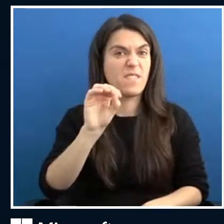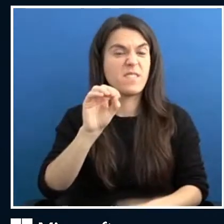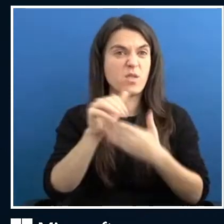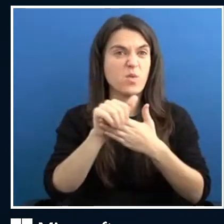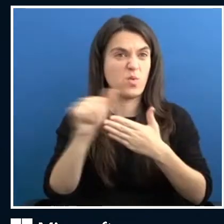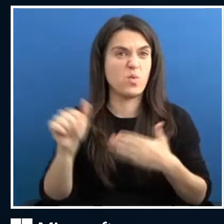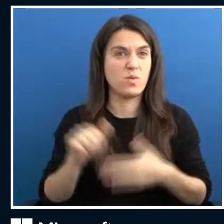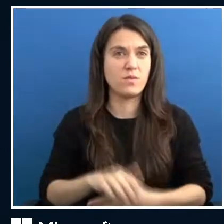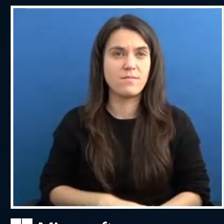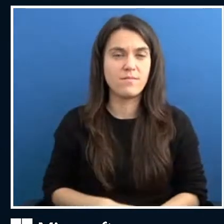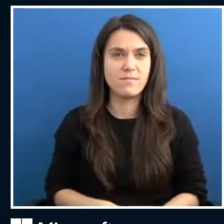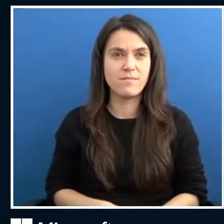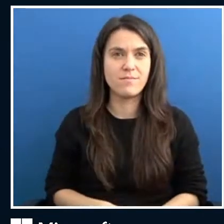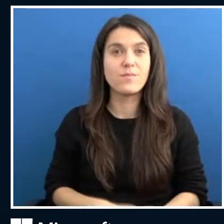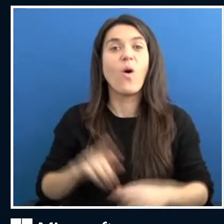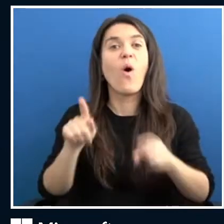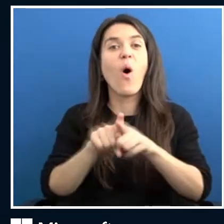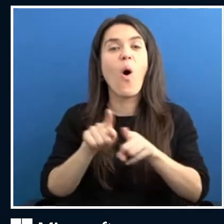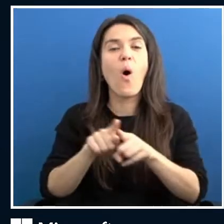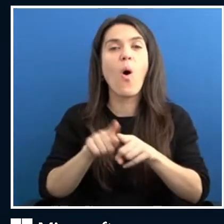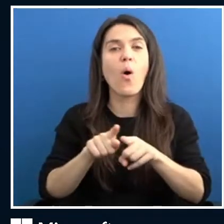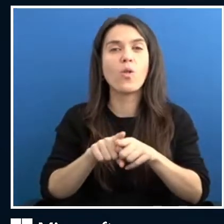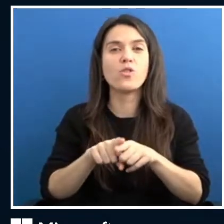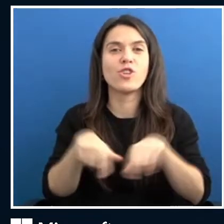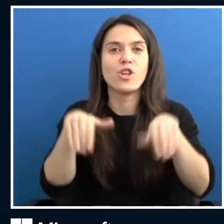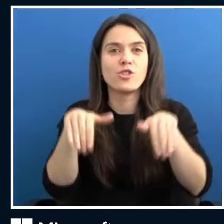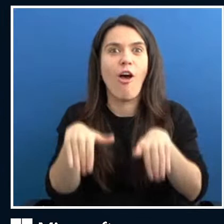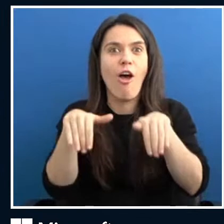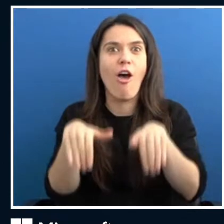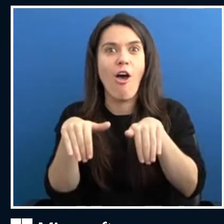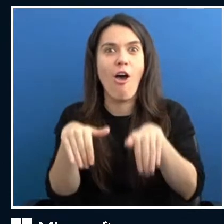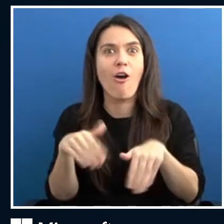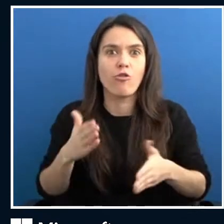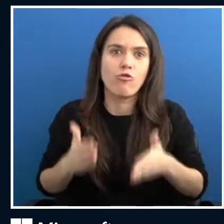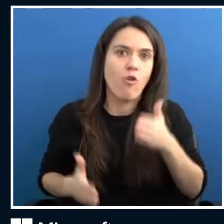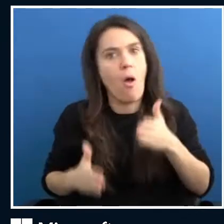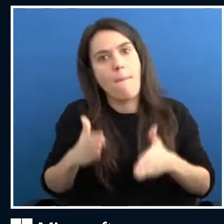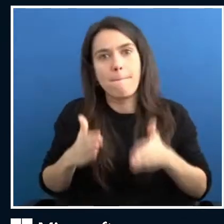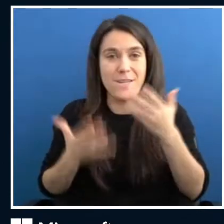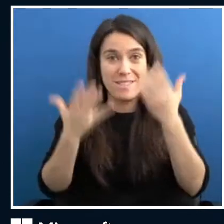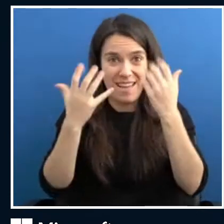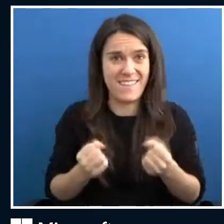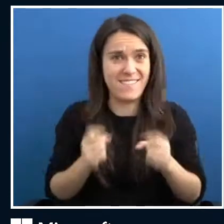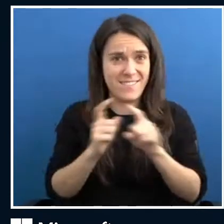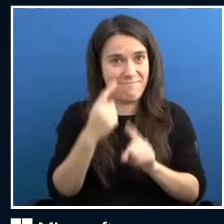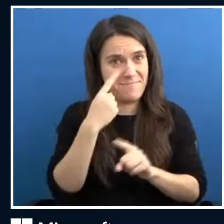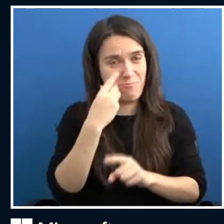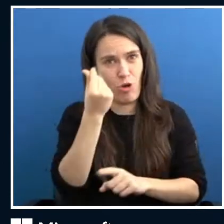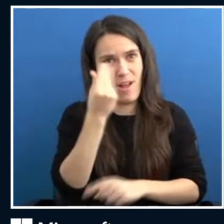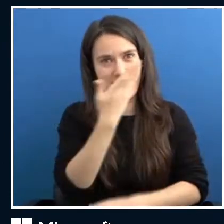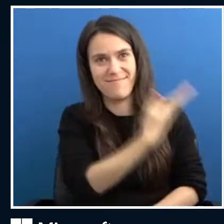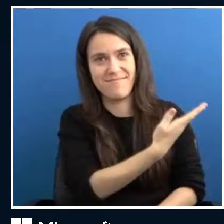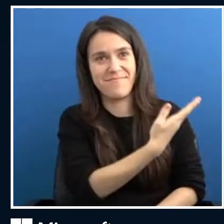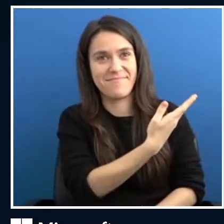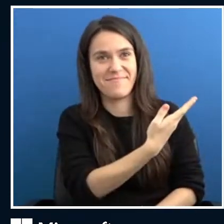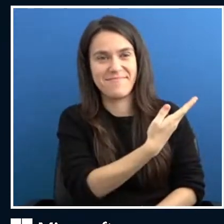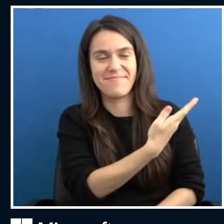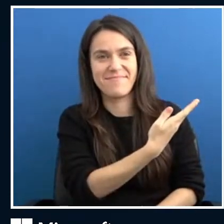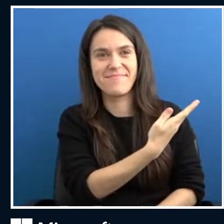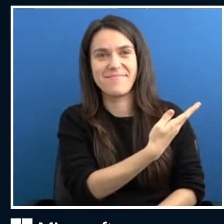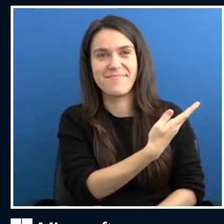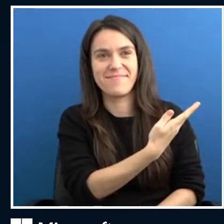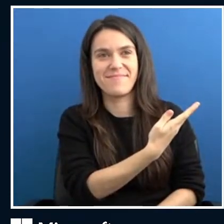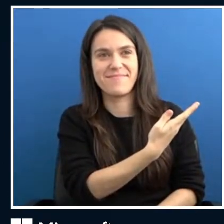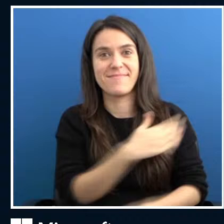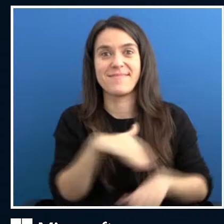links to everything referenced in this talk, and you will be able to see the robot dog. It was filmed by